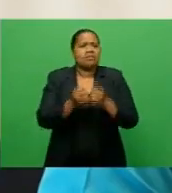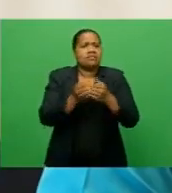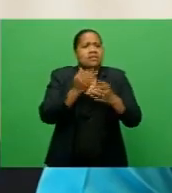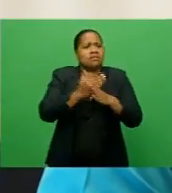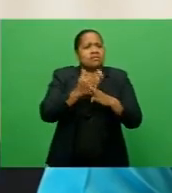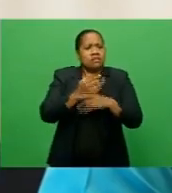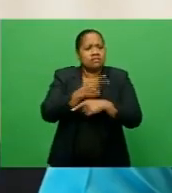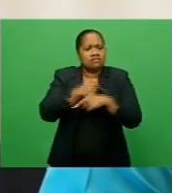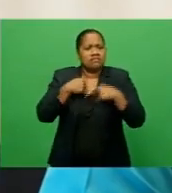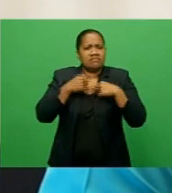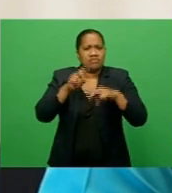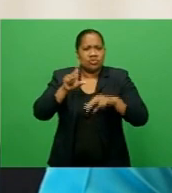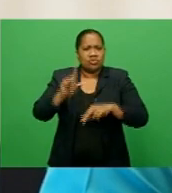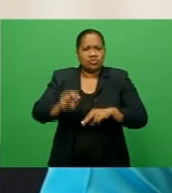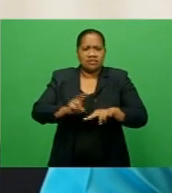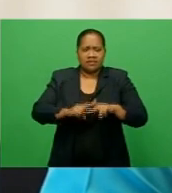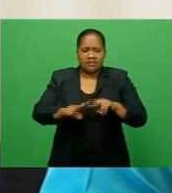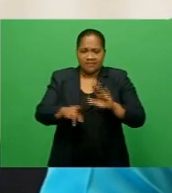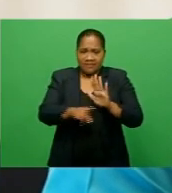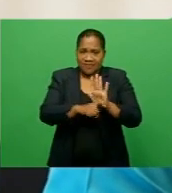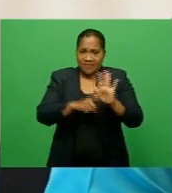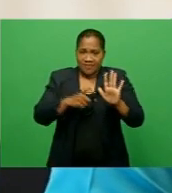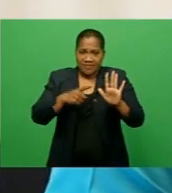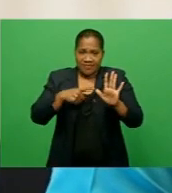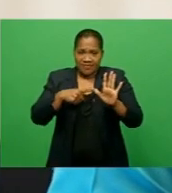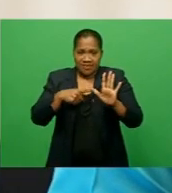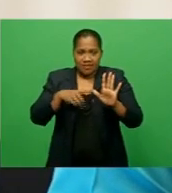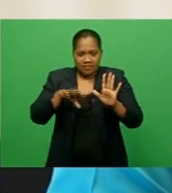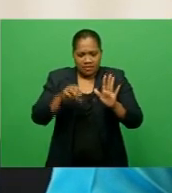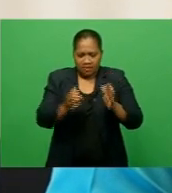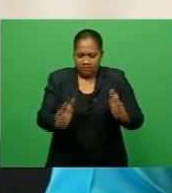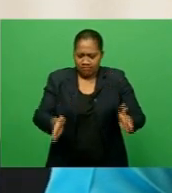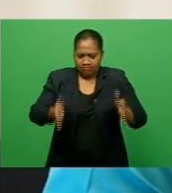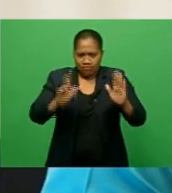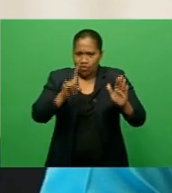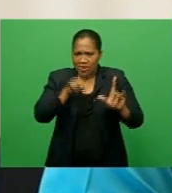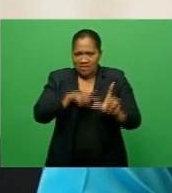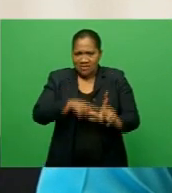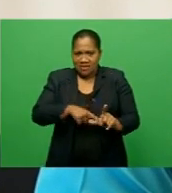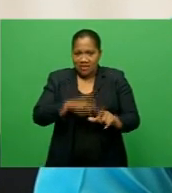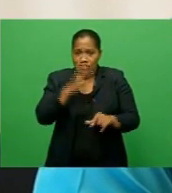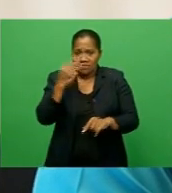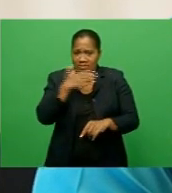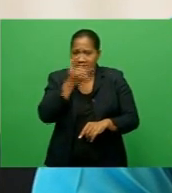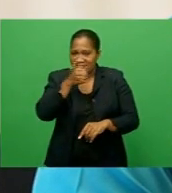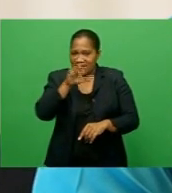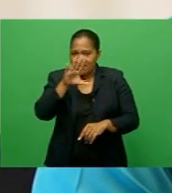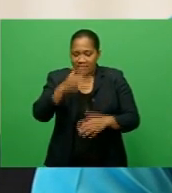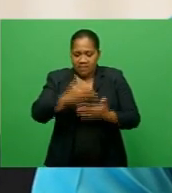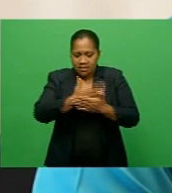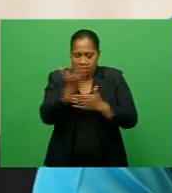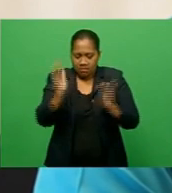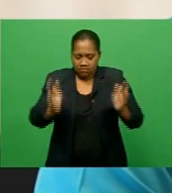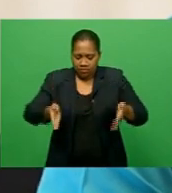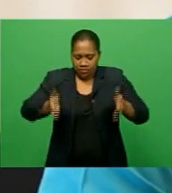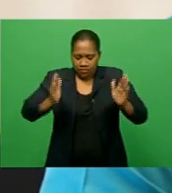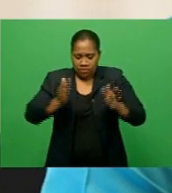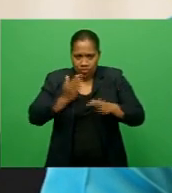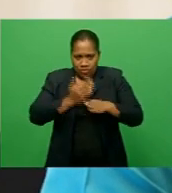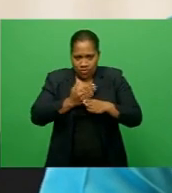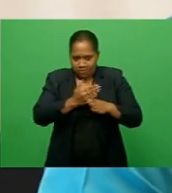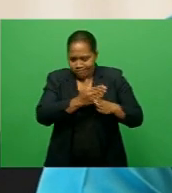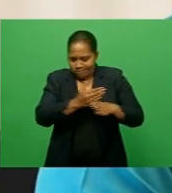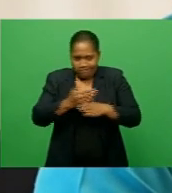FRA, there's a defects liability period which is 1 year, 365 days. So if there's any